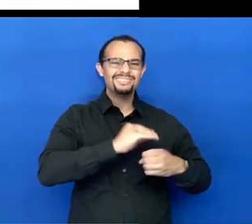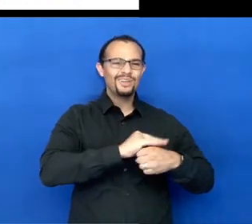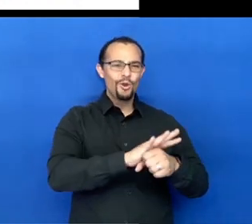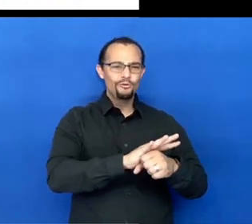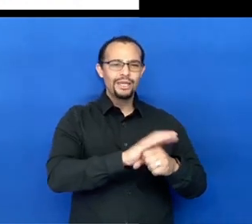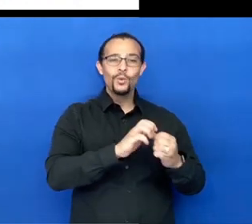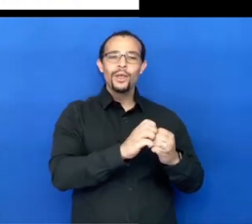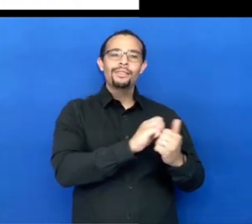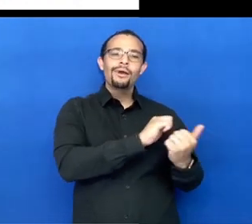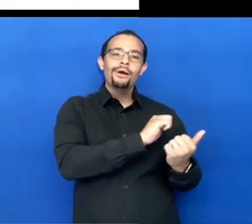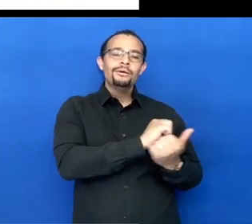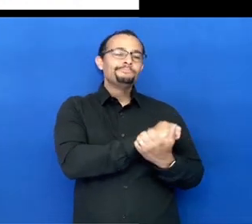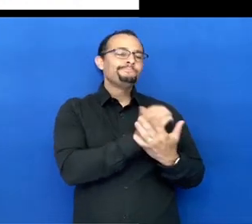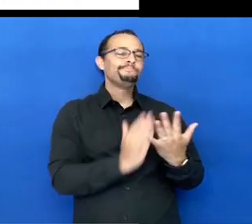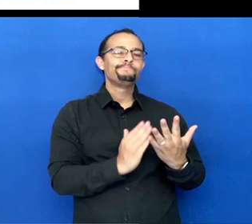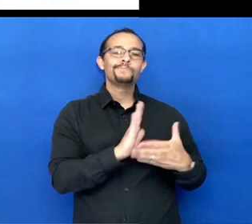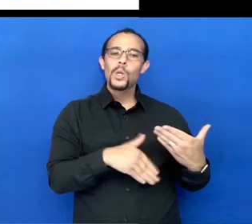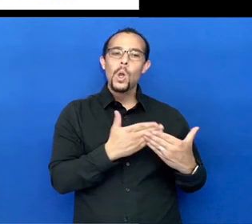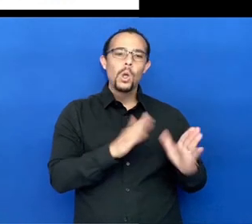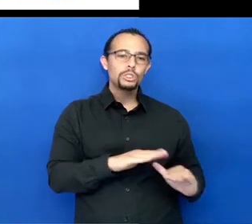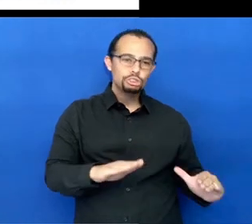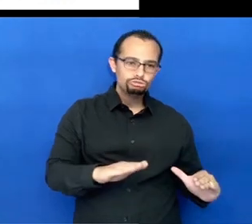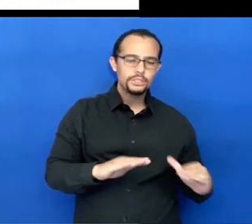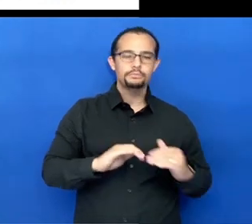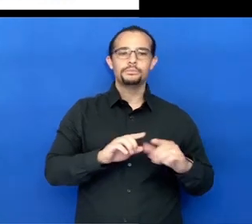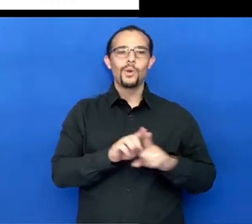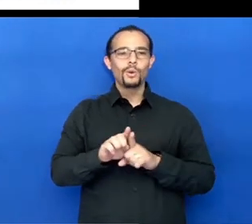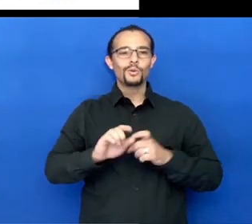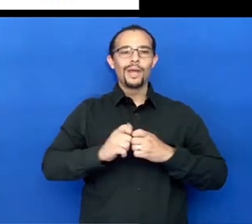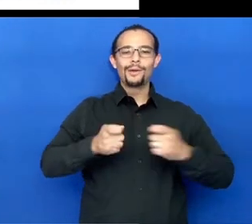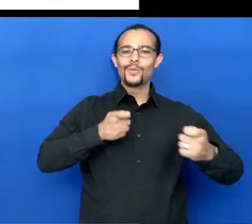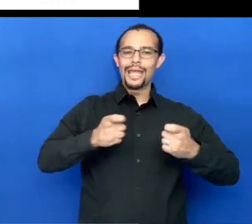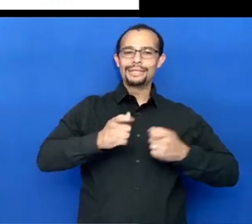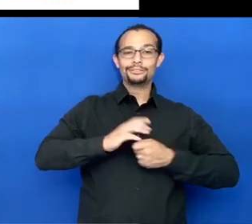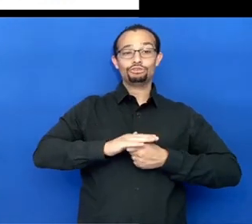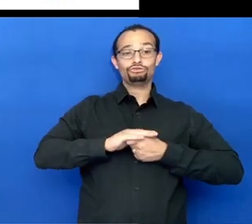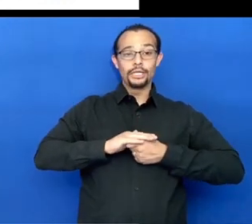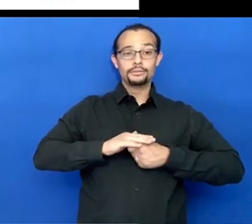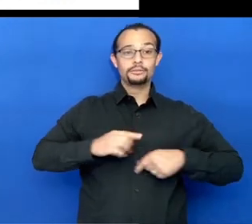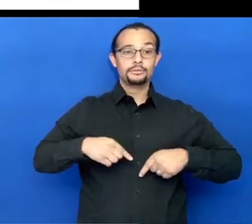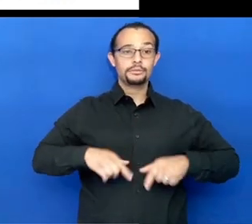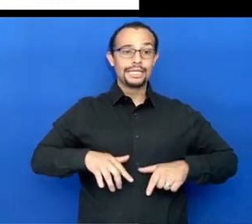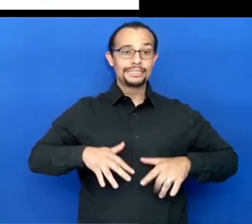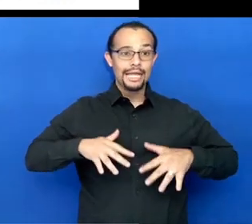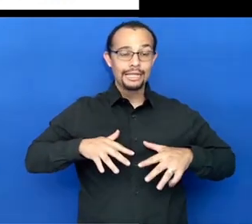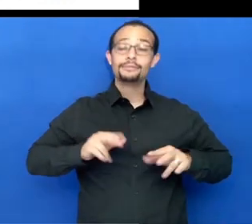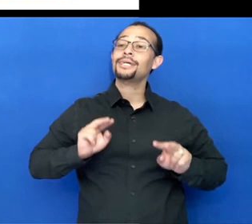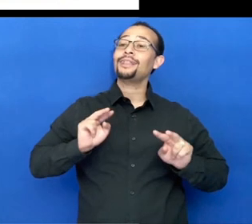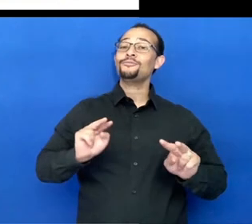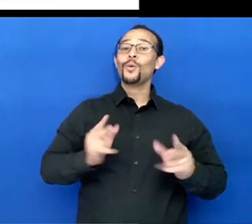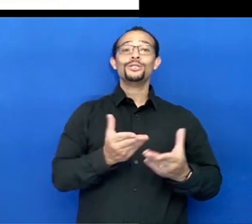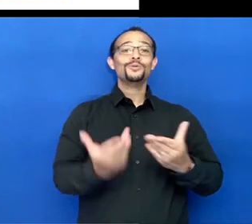COVID with our children of all ages, as well as managing the stress and anxiety that is associated with this